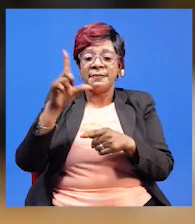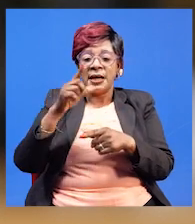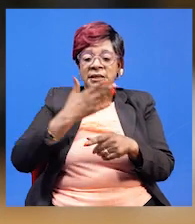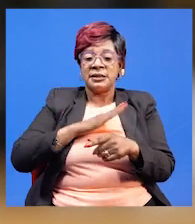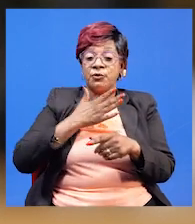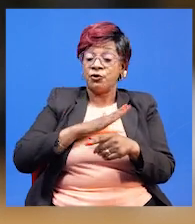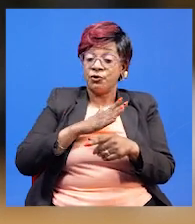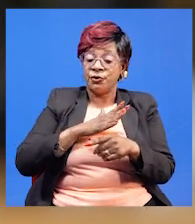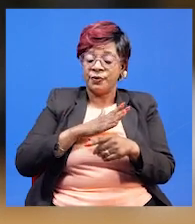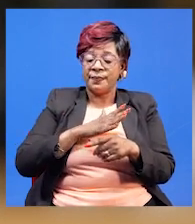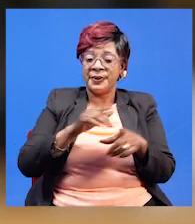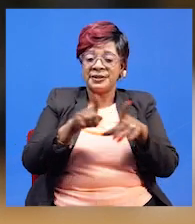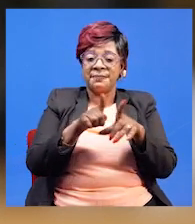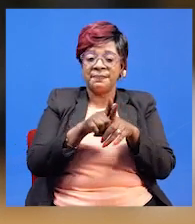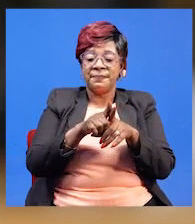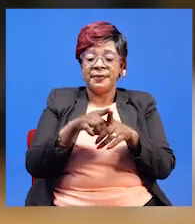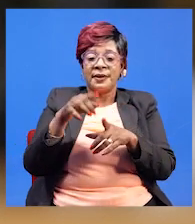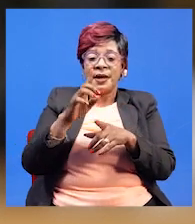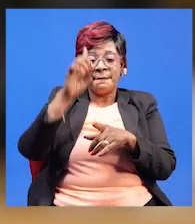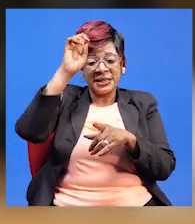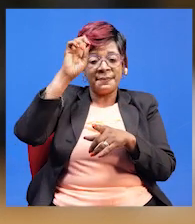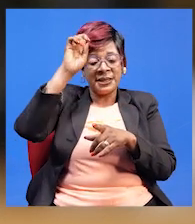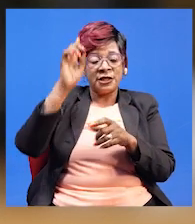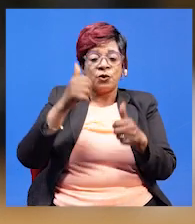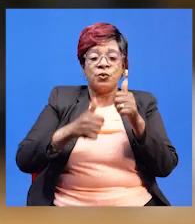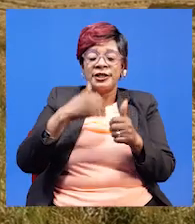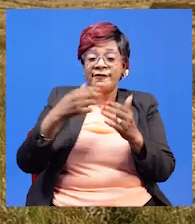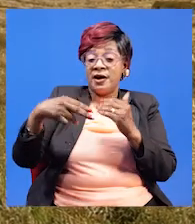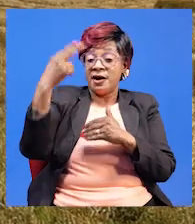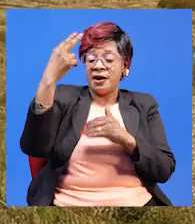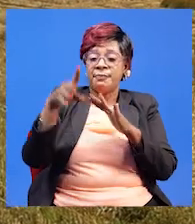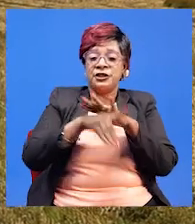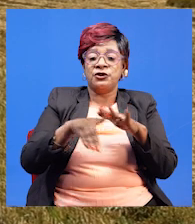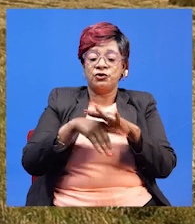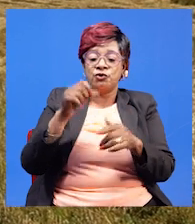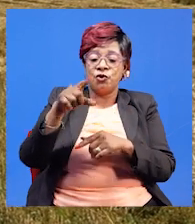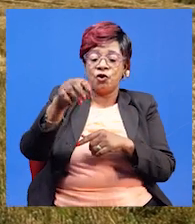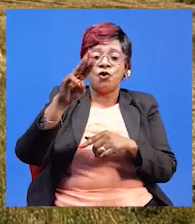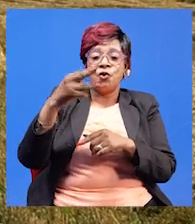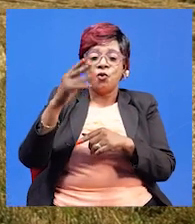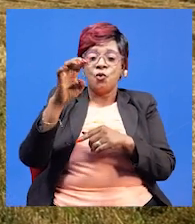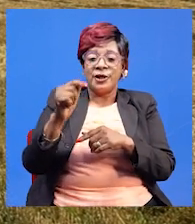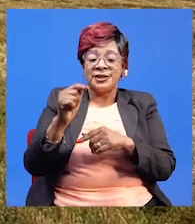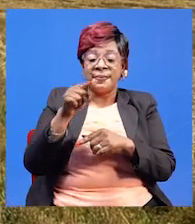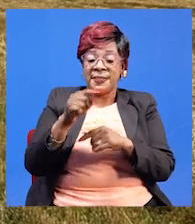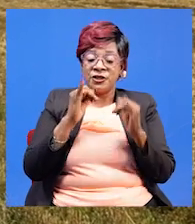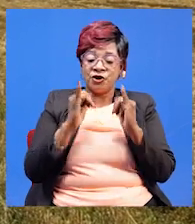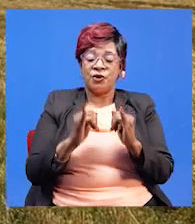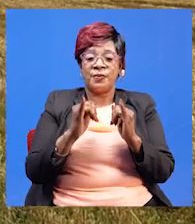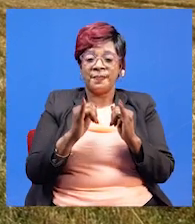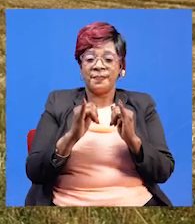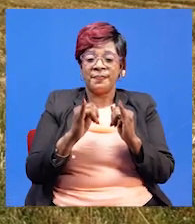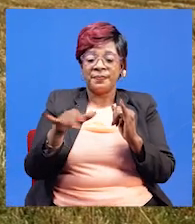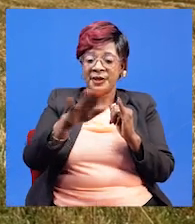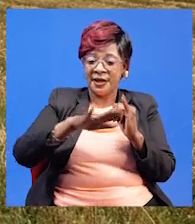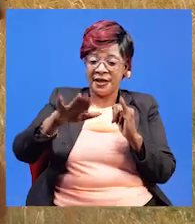Samburu and even Marsabit, which have a high potential to grow wheat. So these new fronts